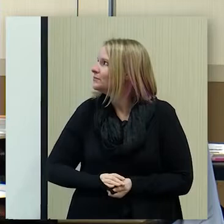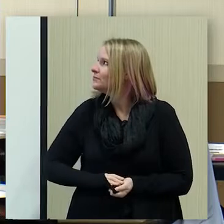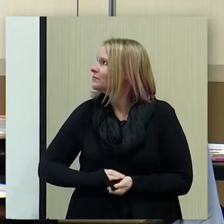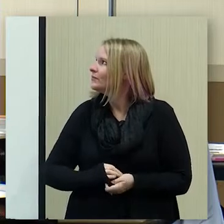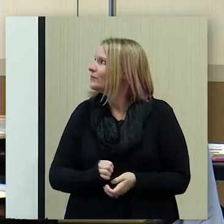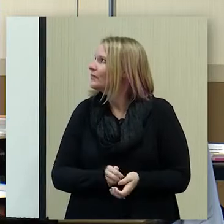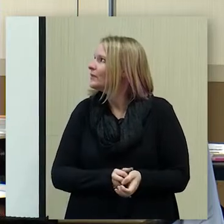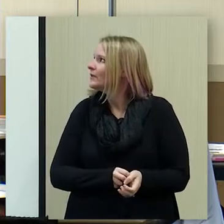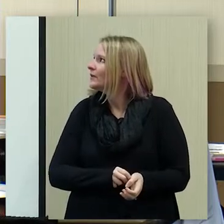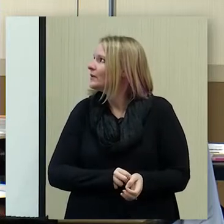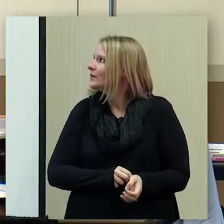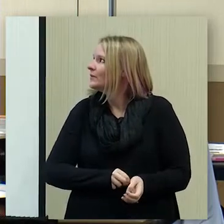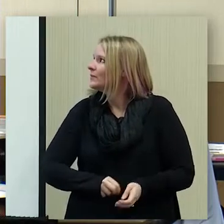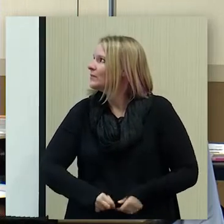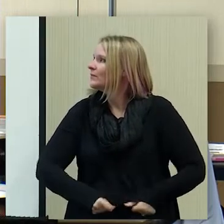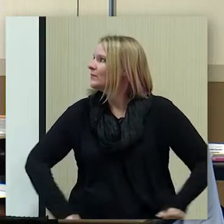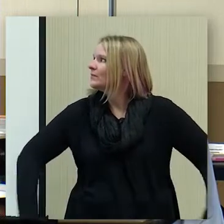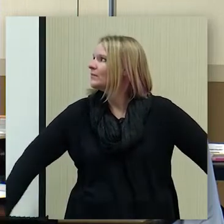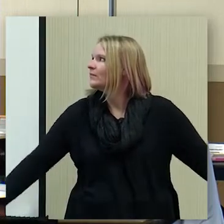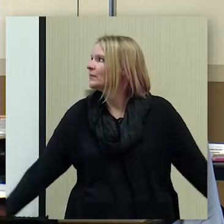Oops, sorry, I just want to make sure it's the right one.